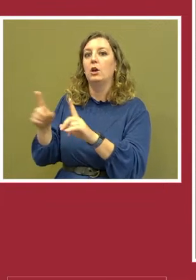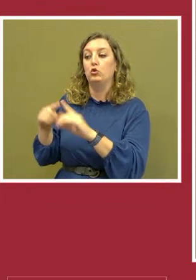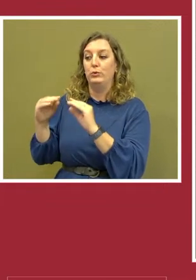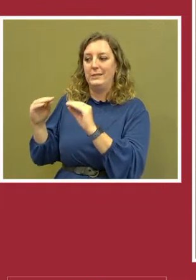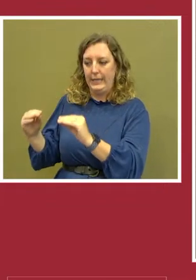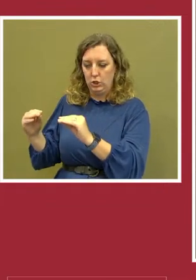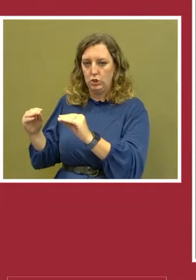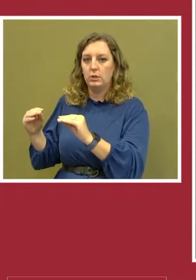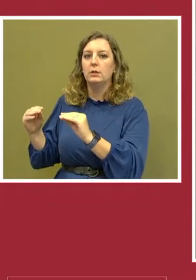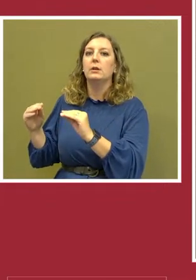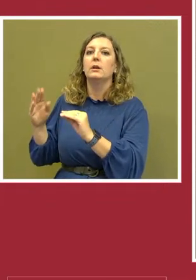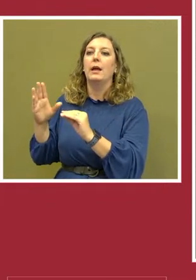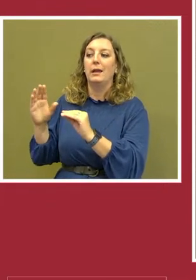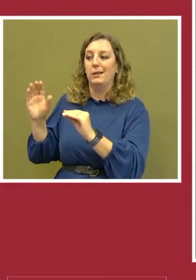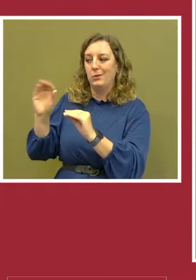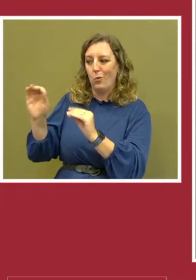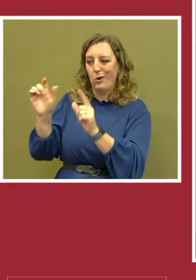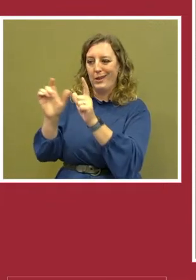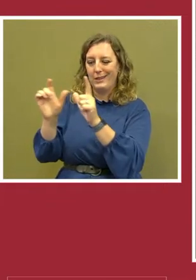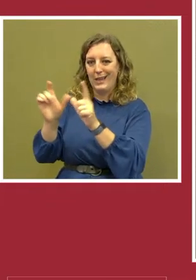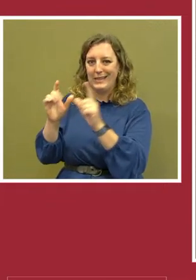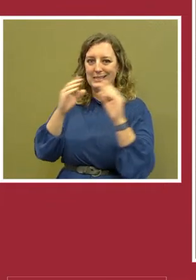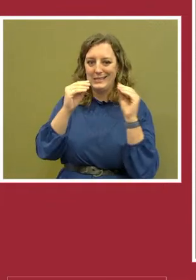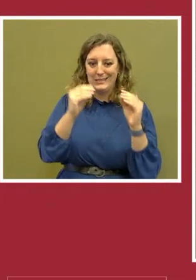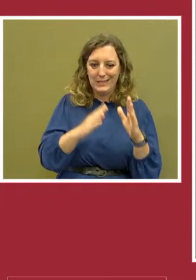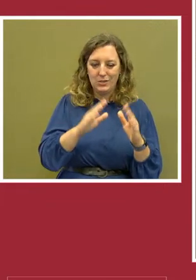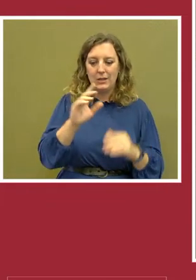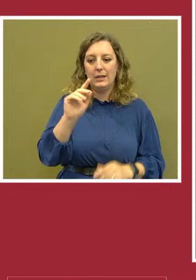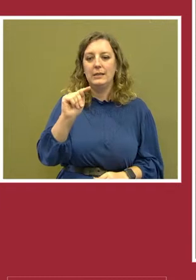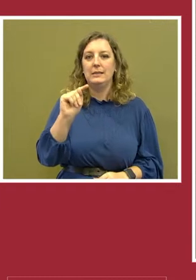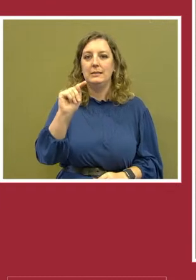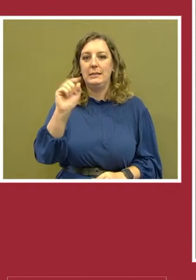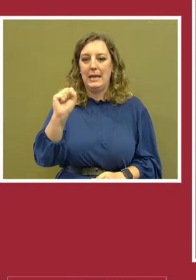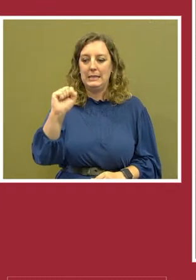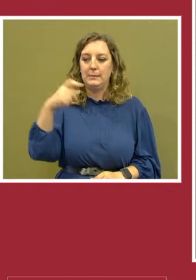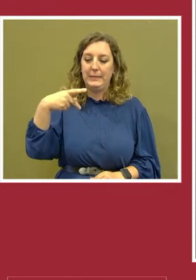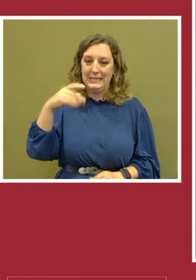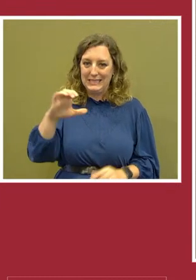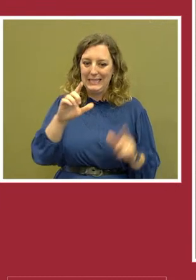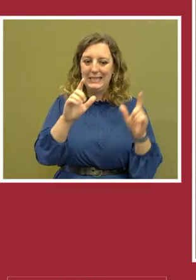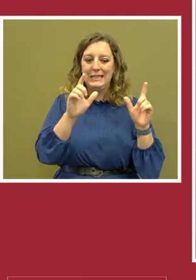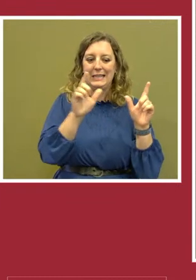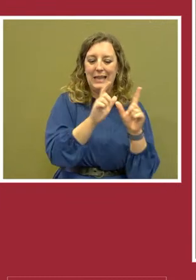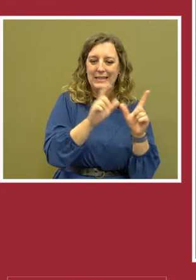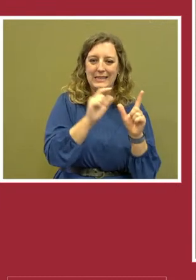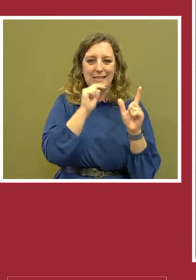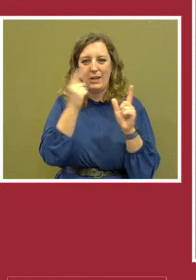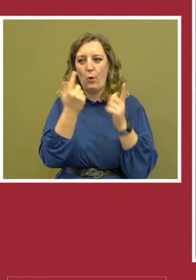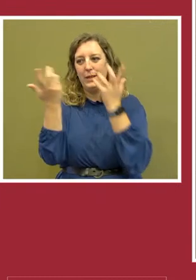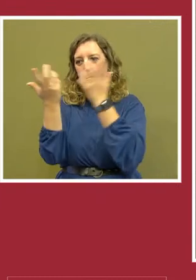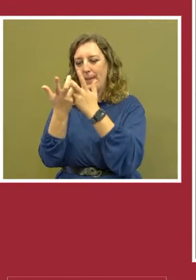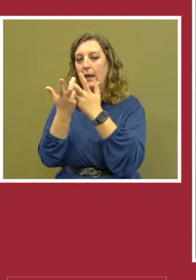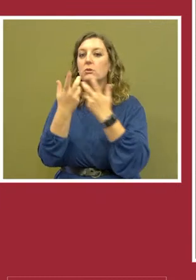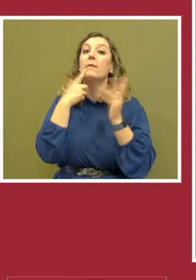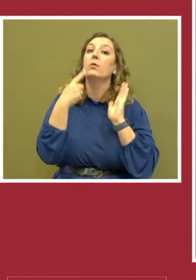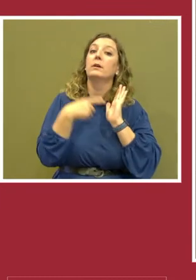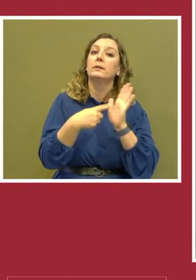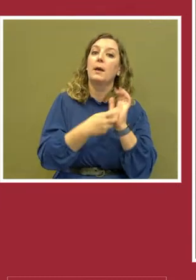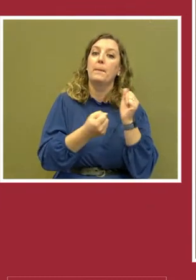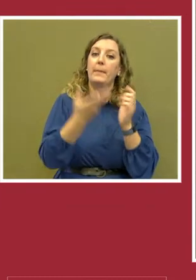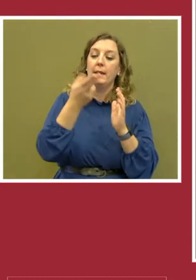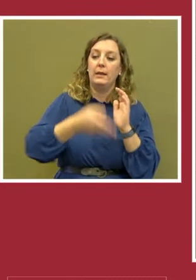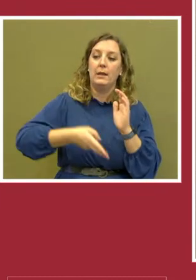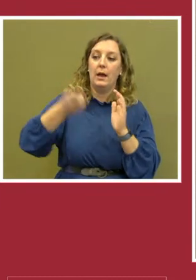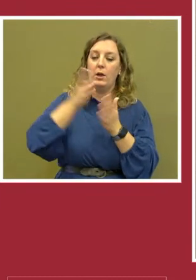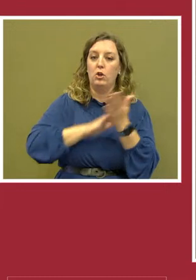teach. And the way that Oregon licenses teachers and TSBC licensed teachers doesn't always align. For instance, many of our higher